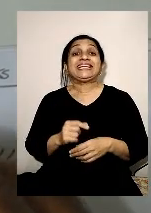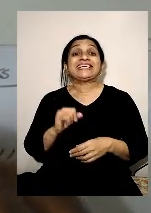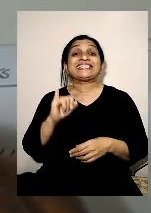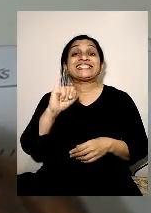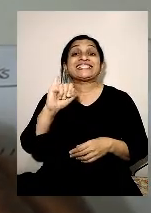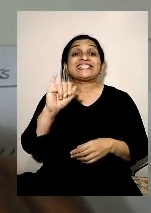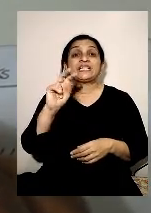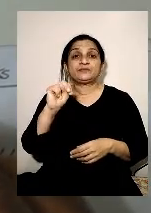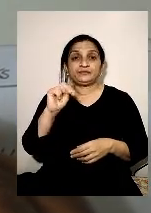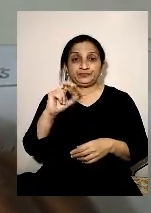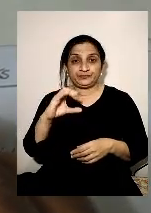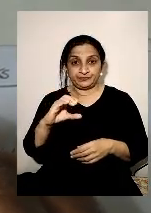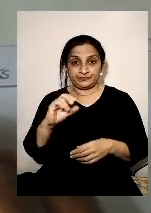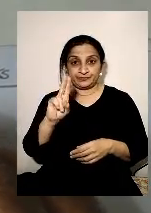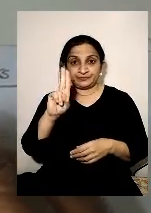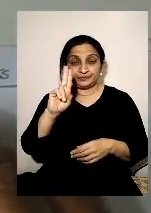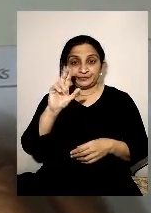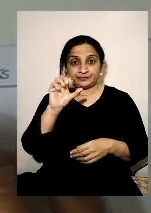second one is incurs